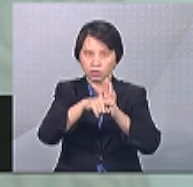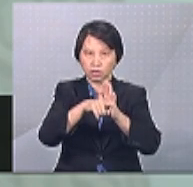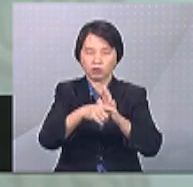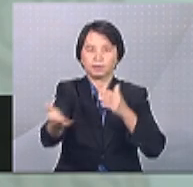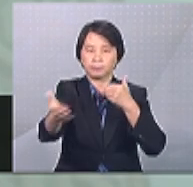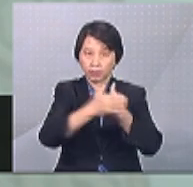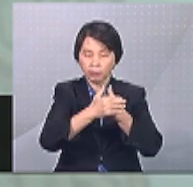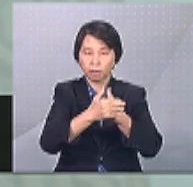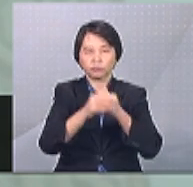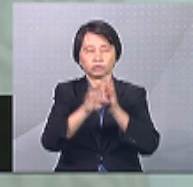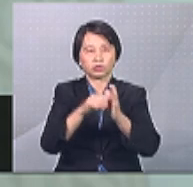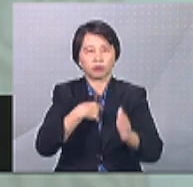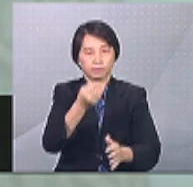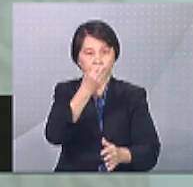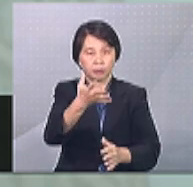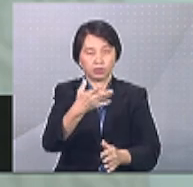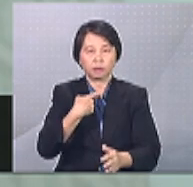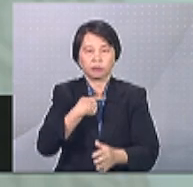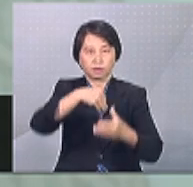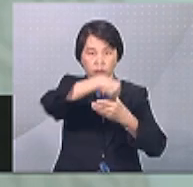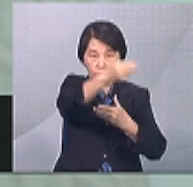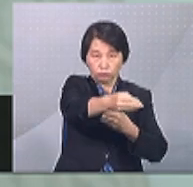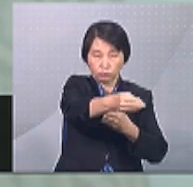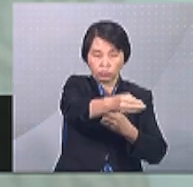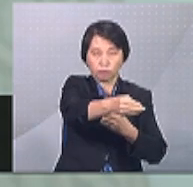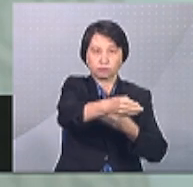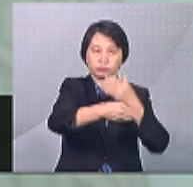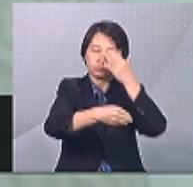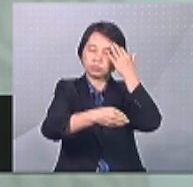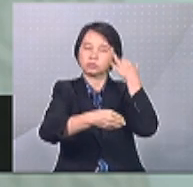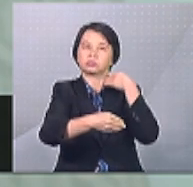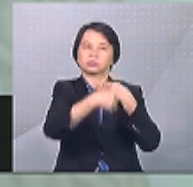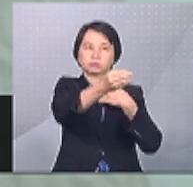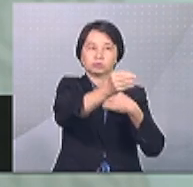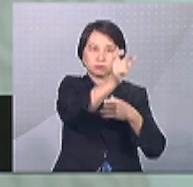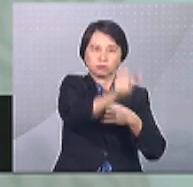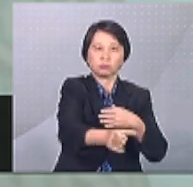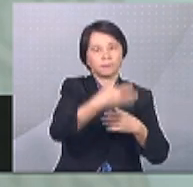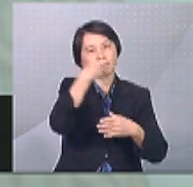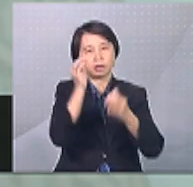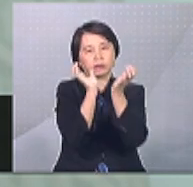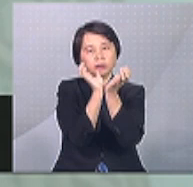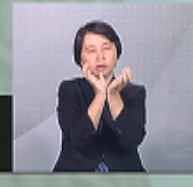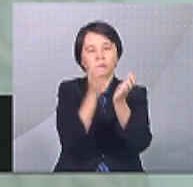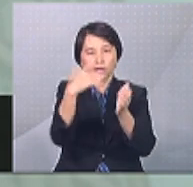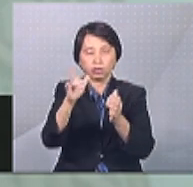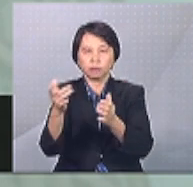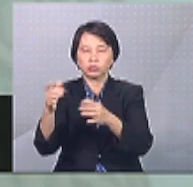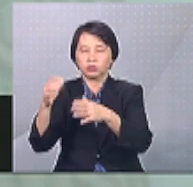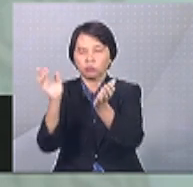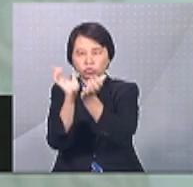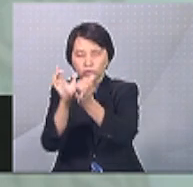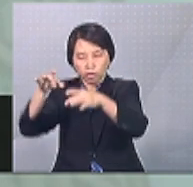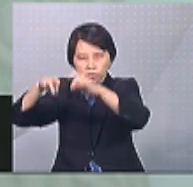For example, I mentioned the case that we discharged, and the patient went back to Brunei, and Brunei repeated the test again,